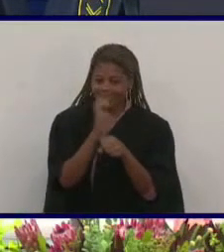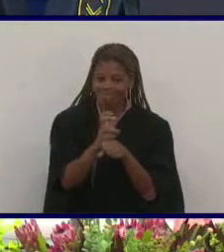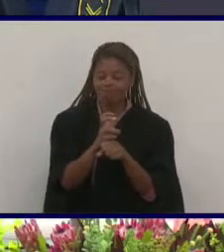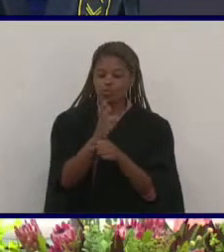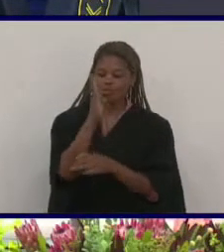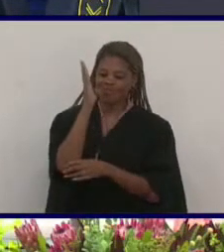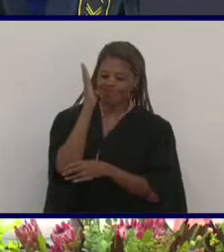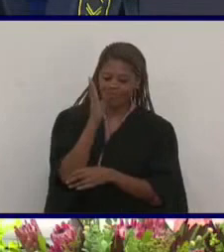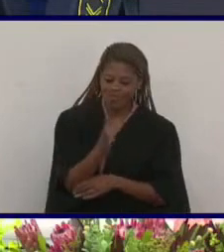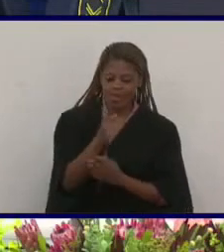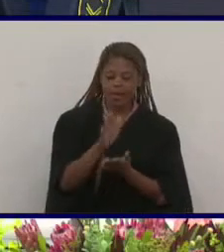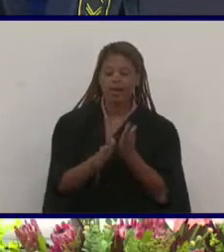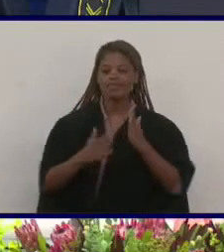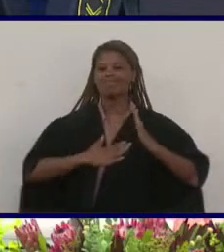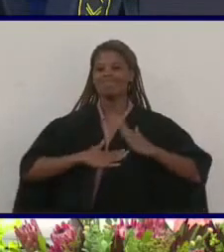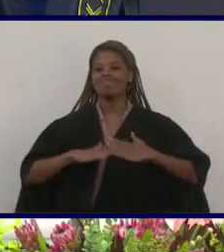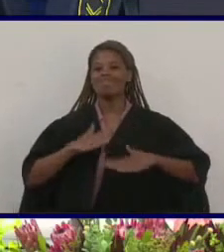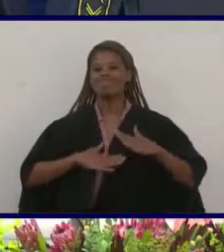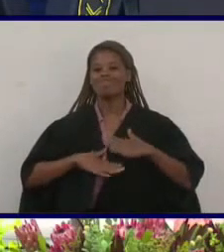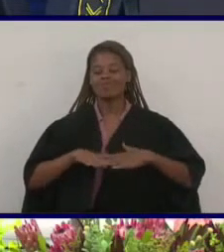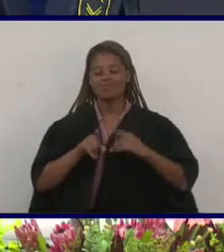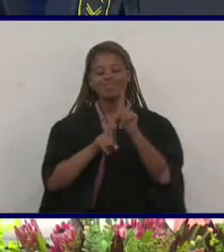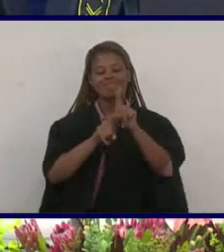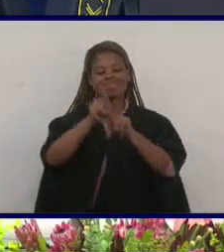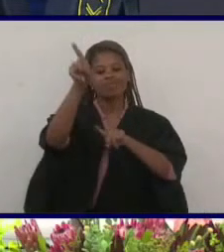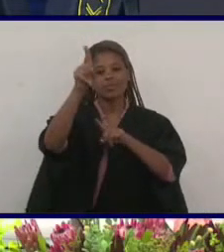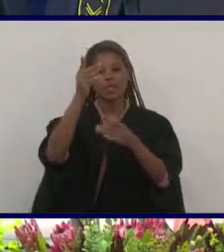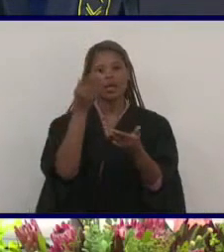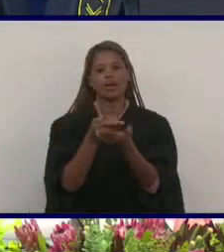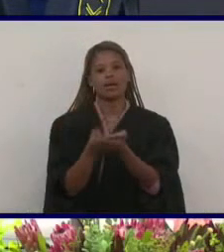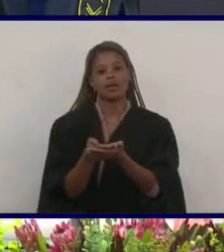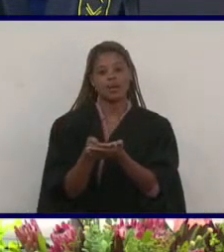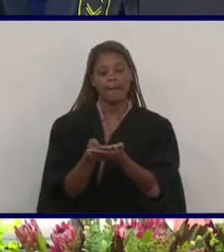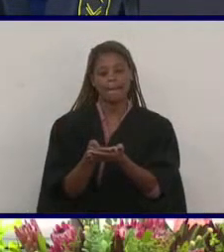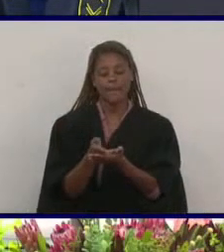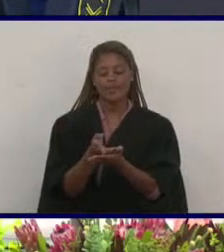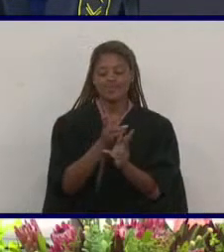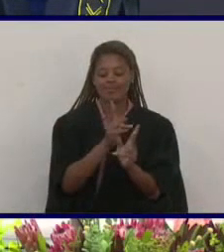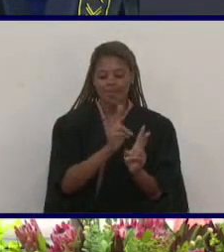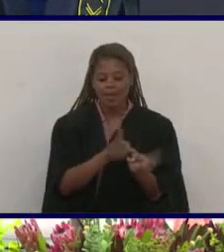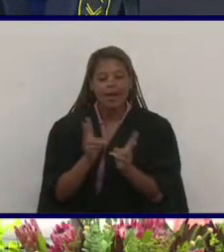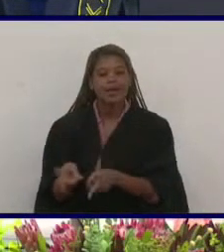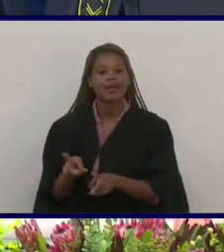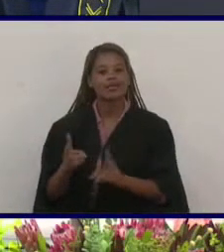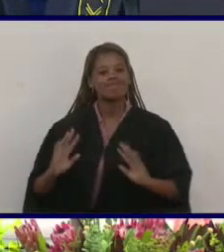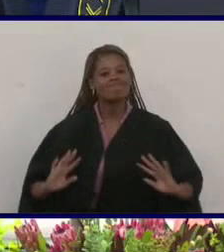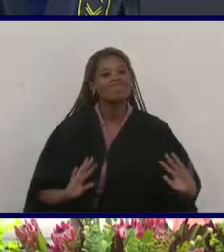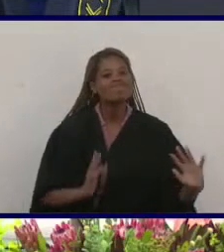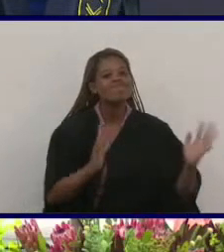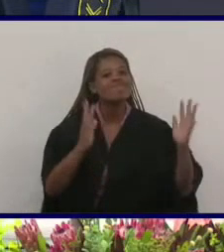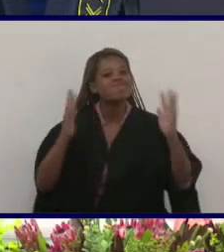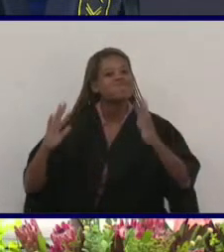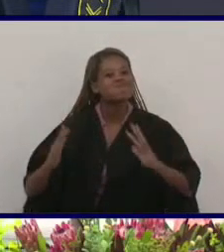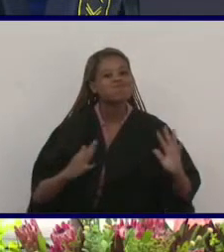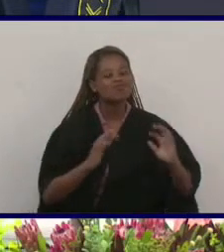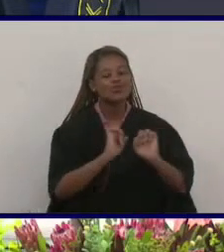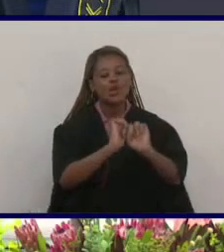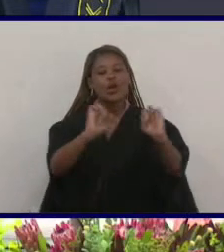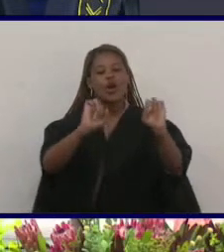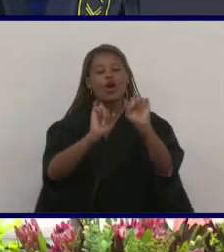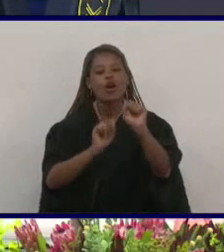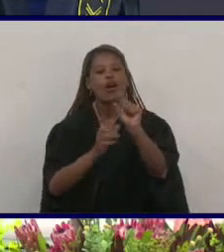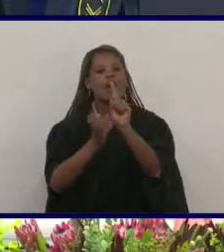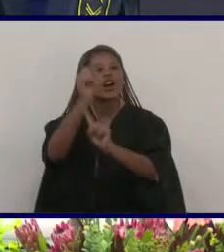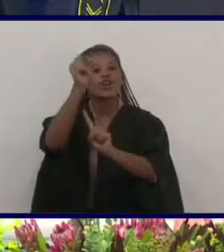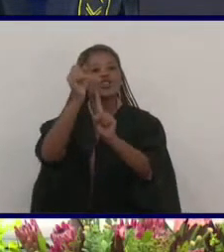and determination, success is possible. Once again, I congratulate you on your achievement. You